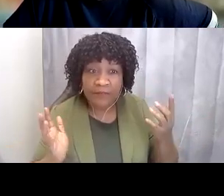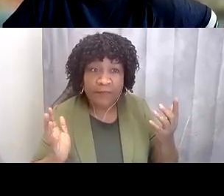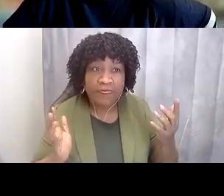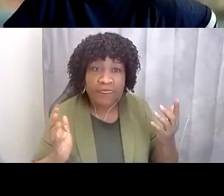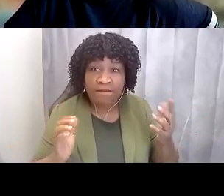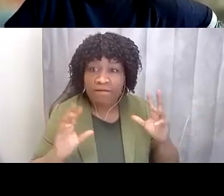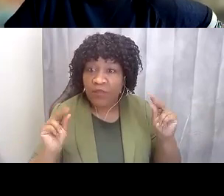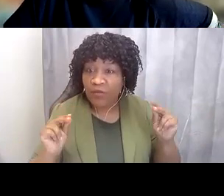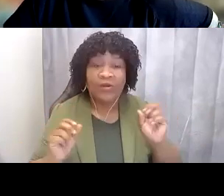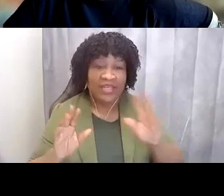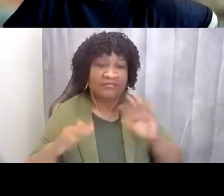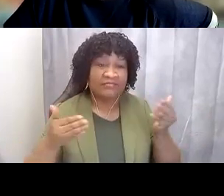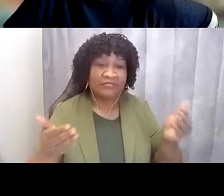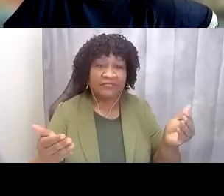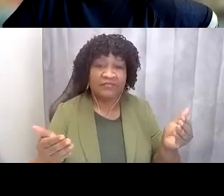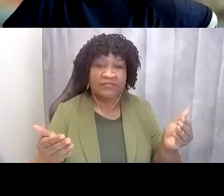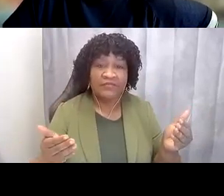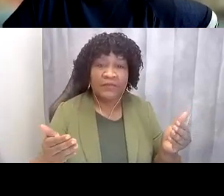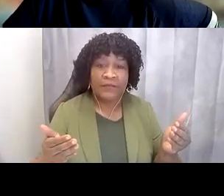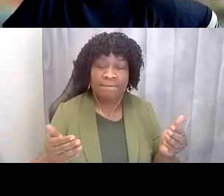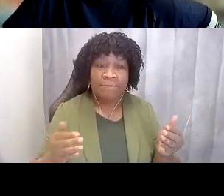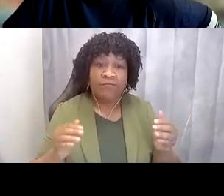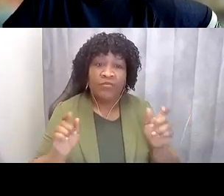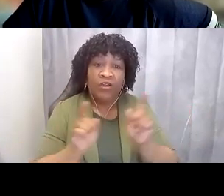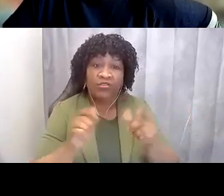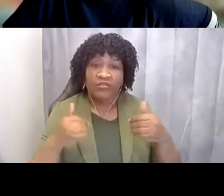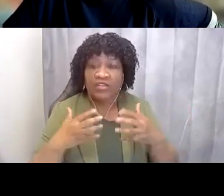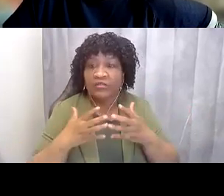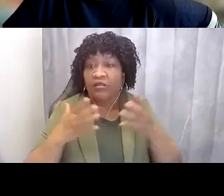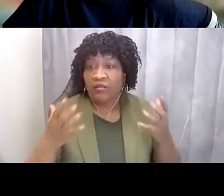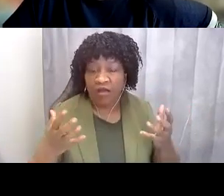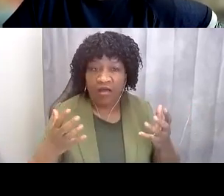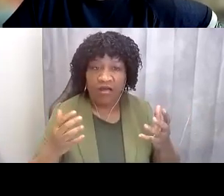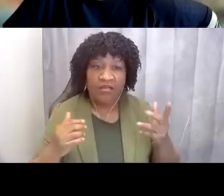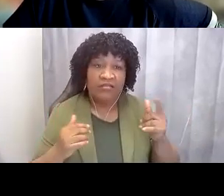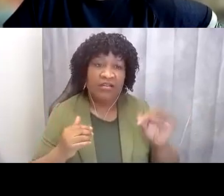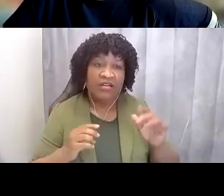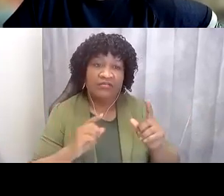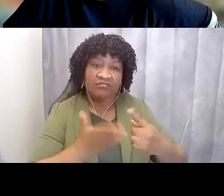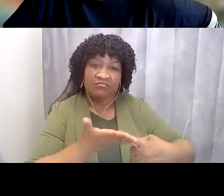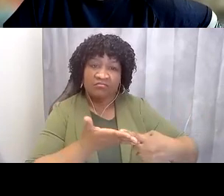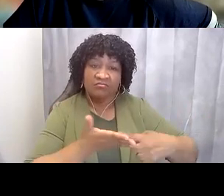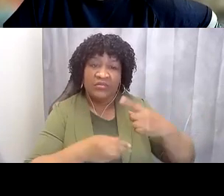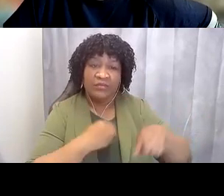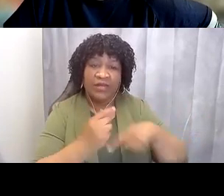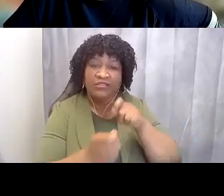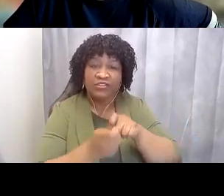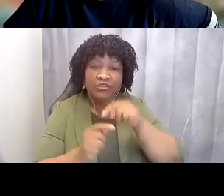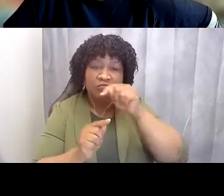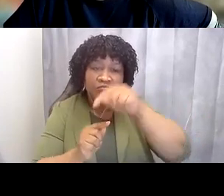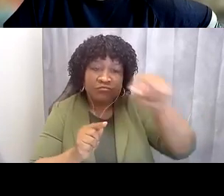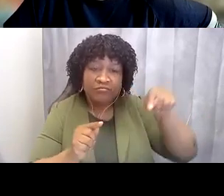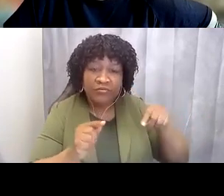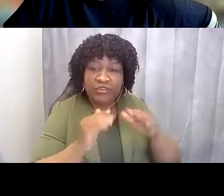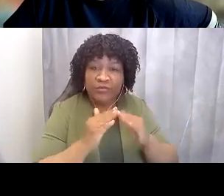Oh, nope, okay. There's also a lot of conversation about certain communities being